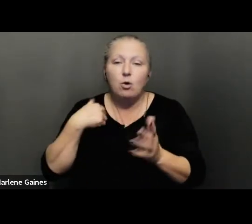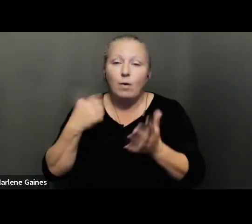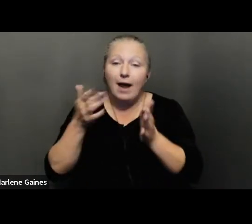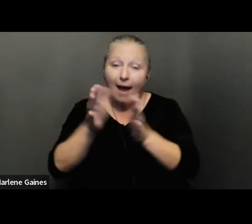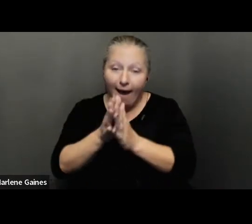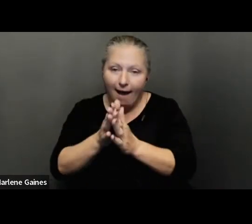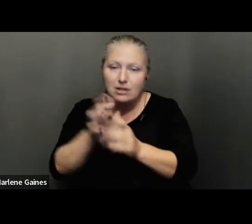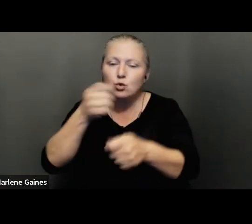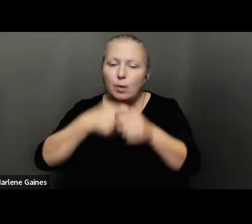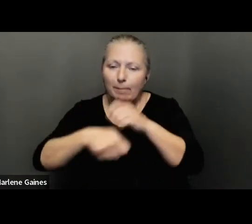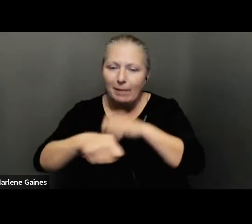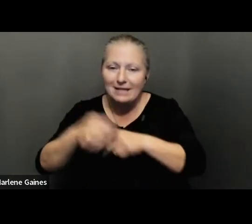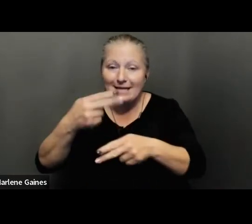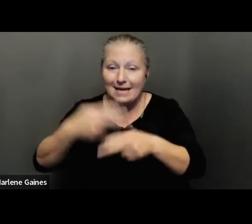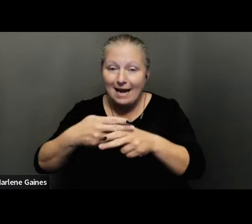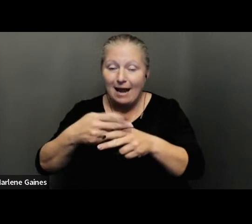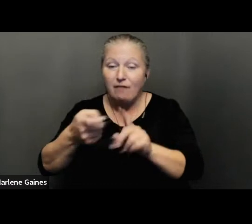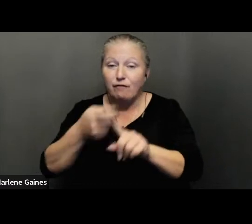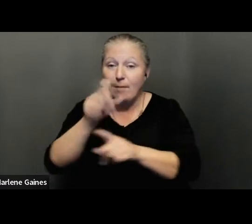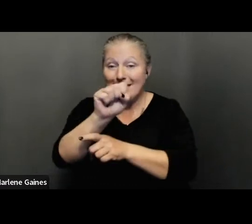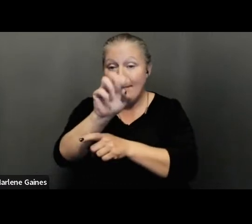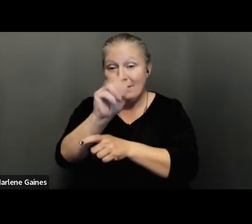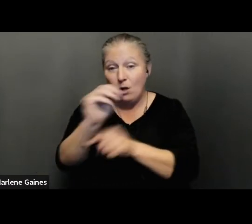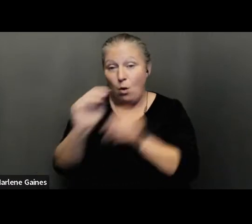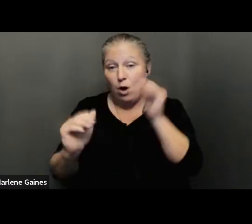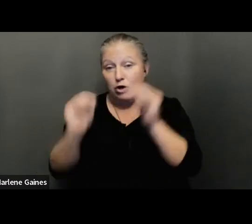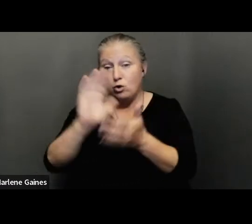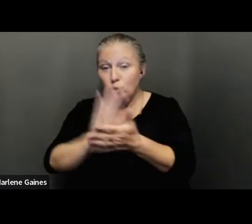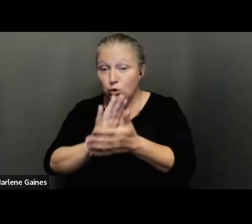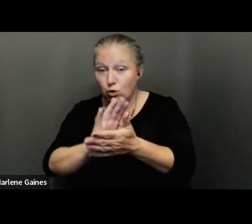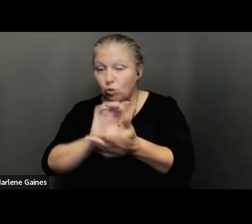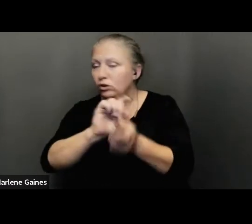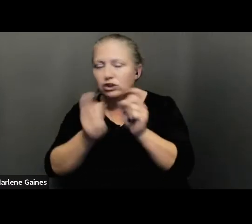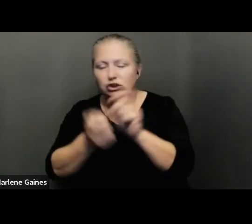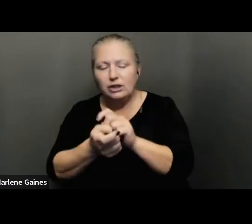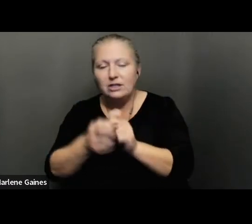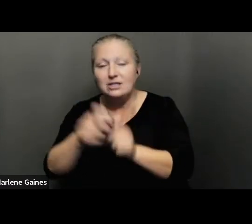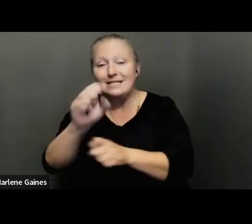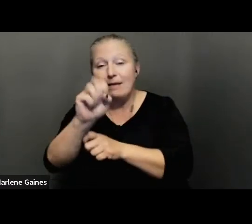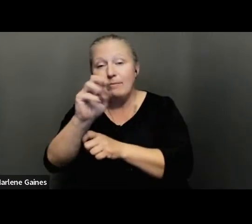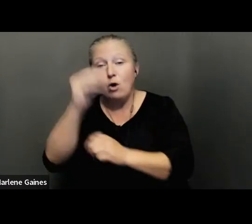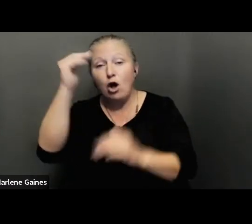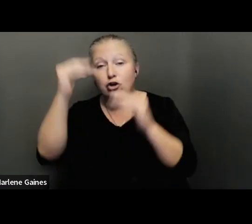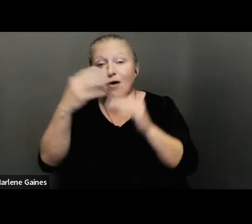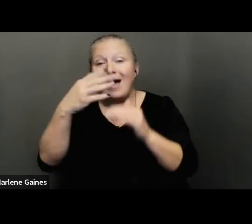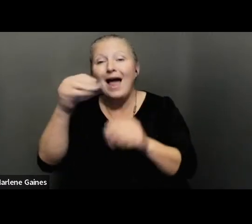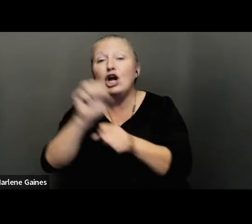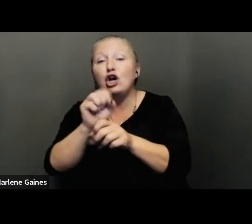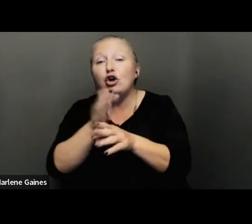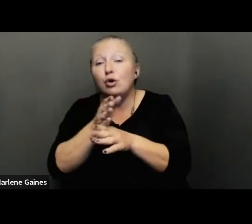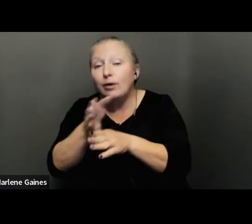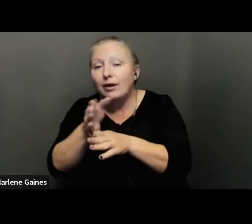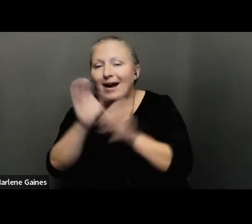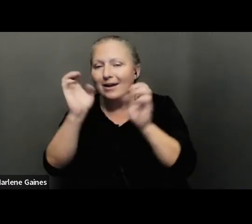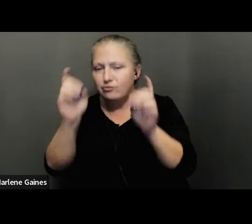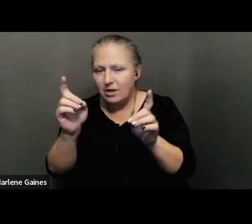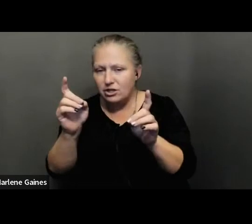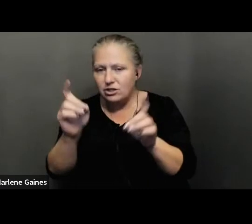we replace the name from San Mateo Adult School to the San Mateo Adult and Career Education.